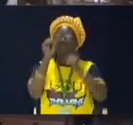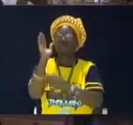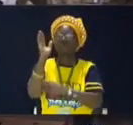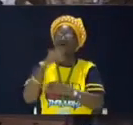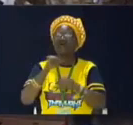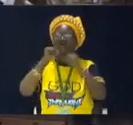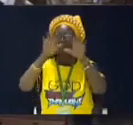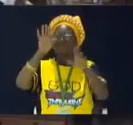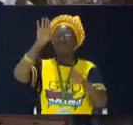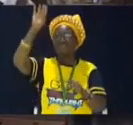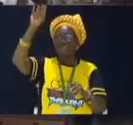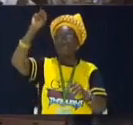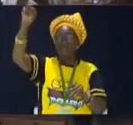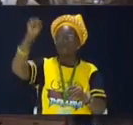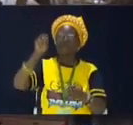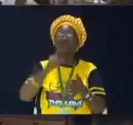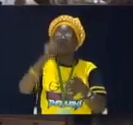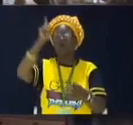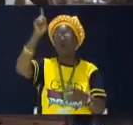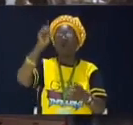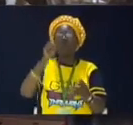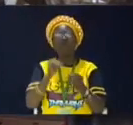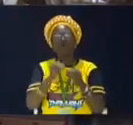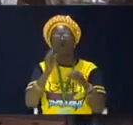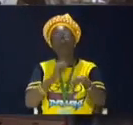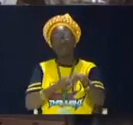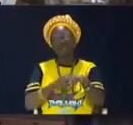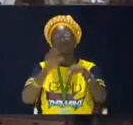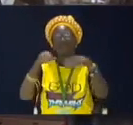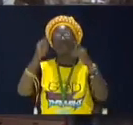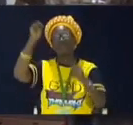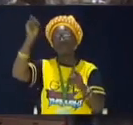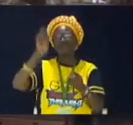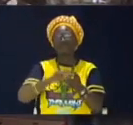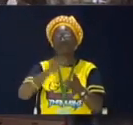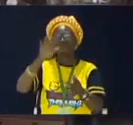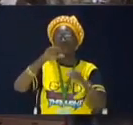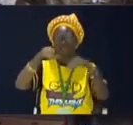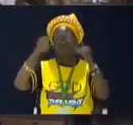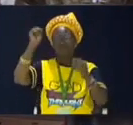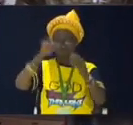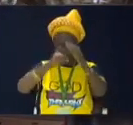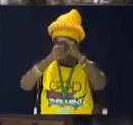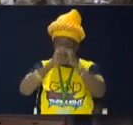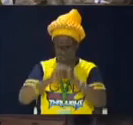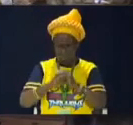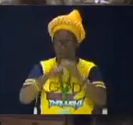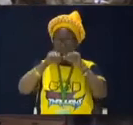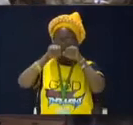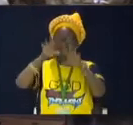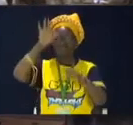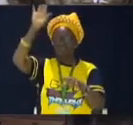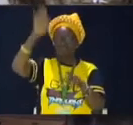Give Him glory, give Him honor, give Him adoration, bless His holy name.